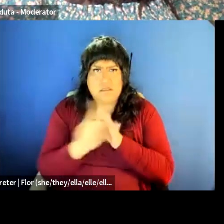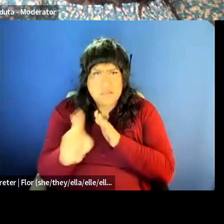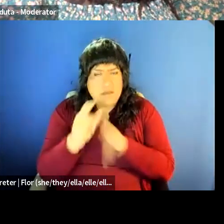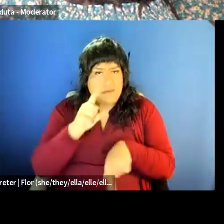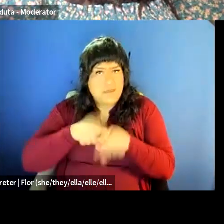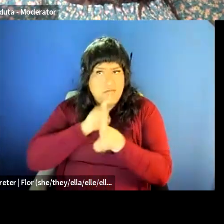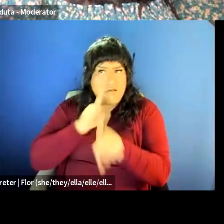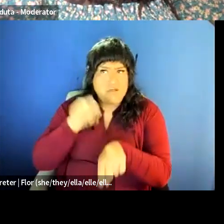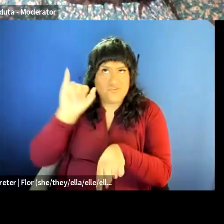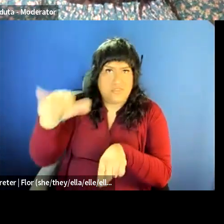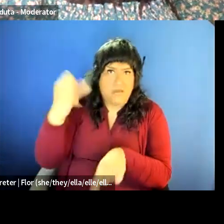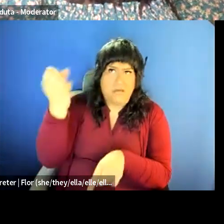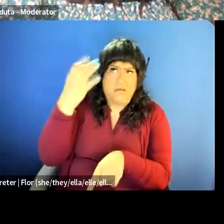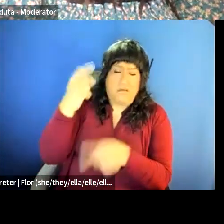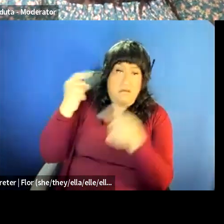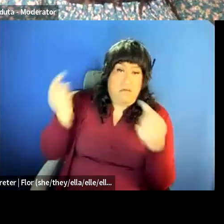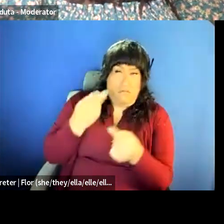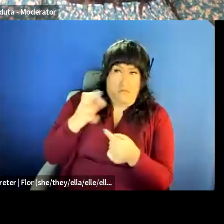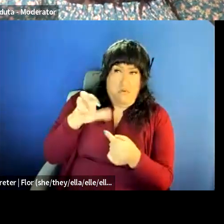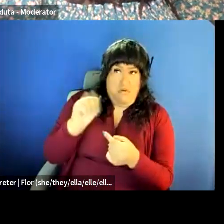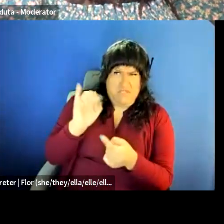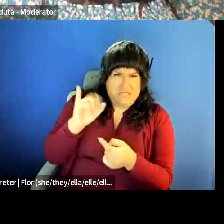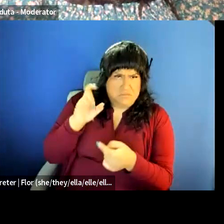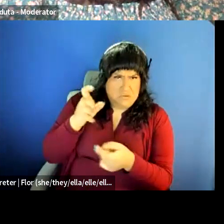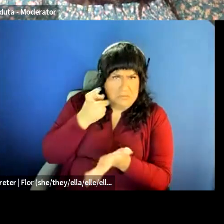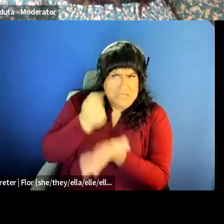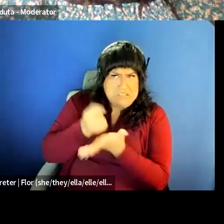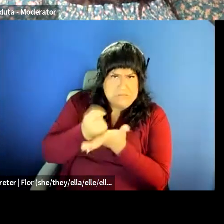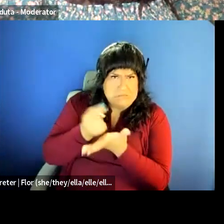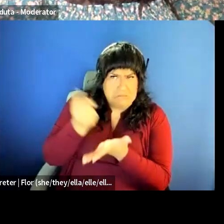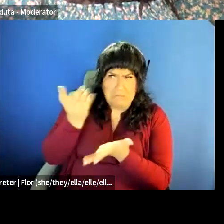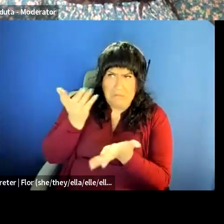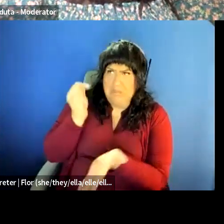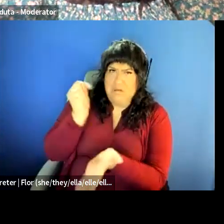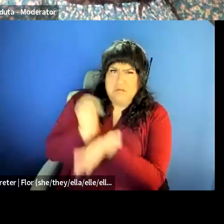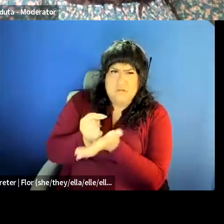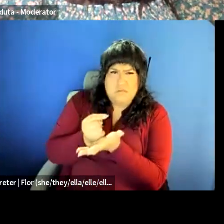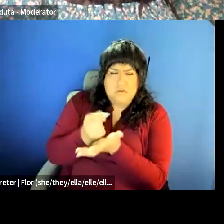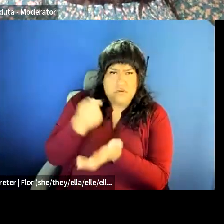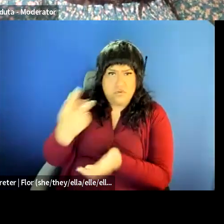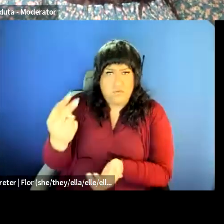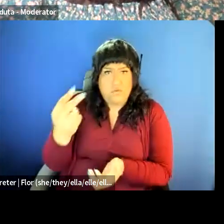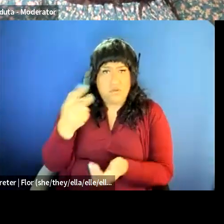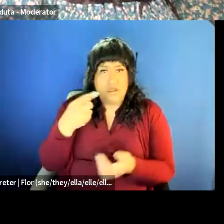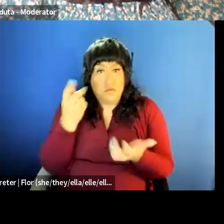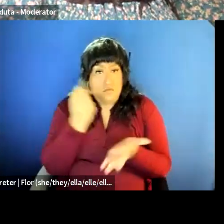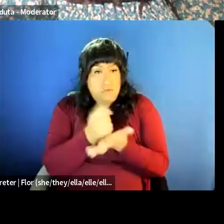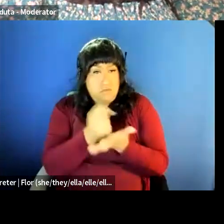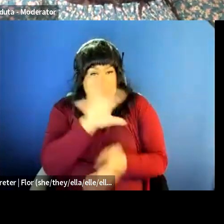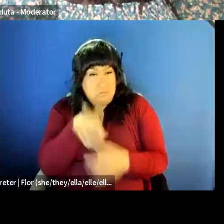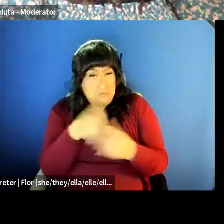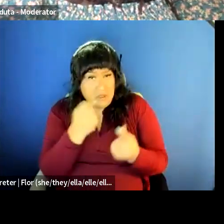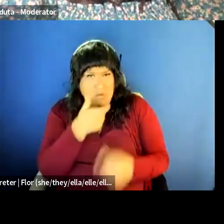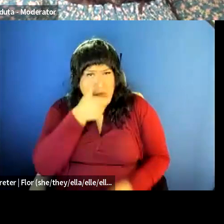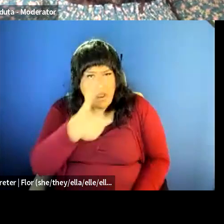that is my treatment. This is care. And what was our treatment? We were watching Silence of the Lambs and coloring, which is a